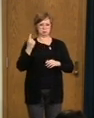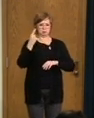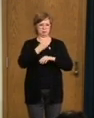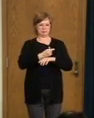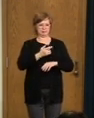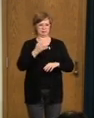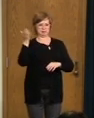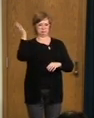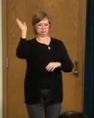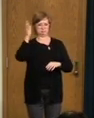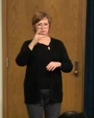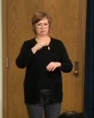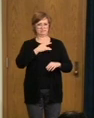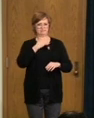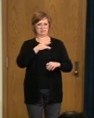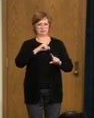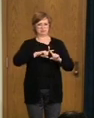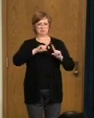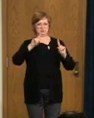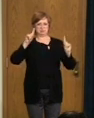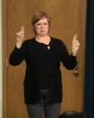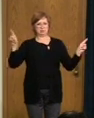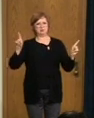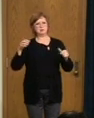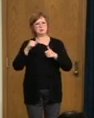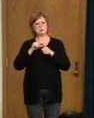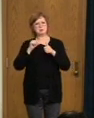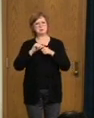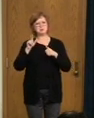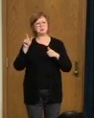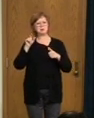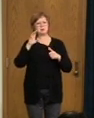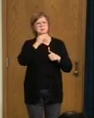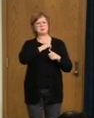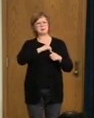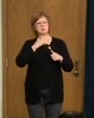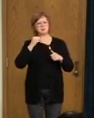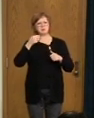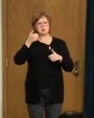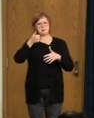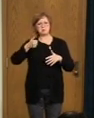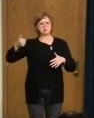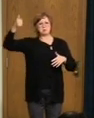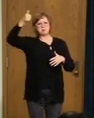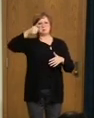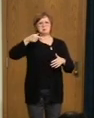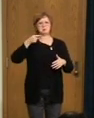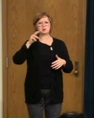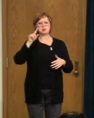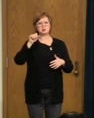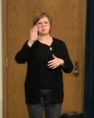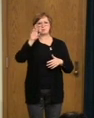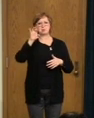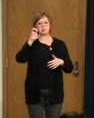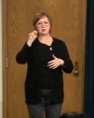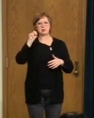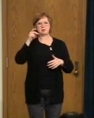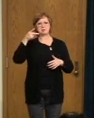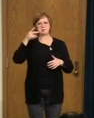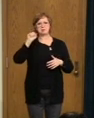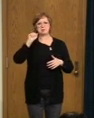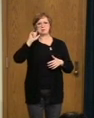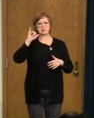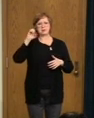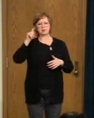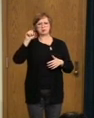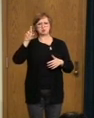say, the speech that, Brian Pallister delivered when he was asking people to give up Christmas. And I'm just wondering,